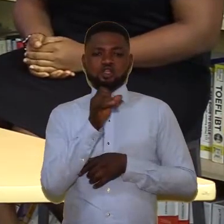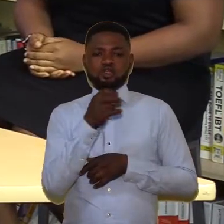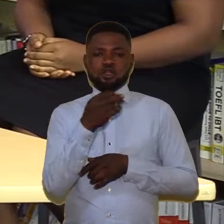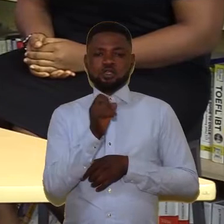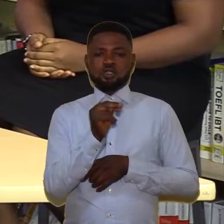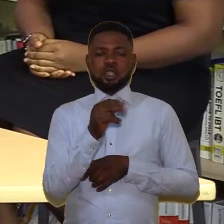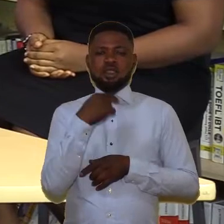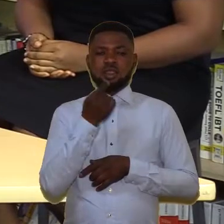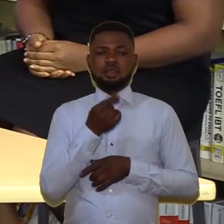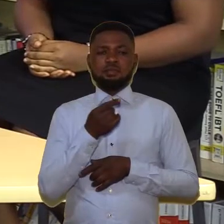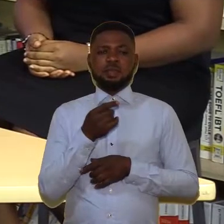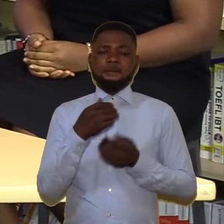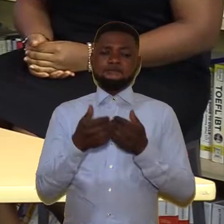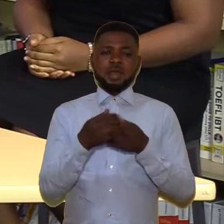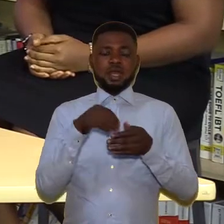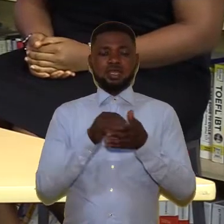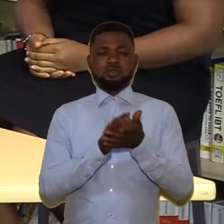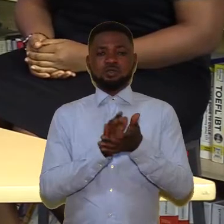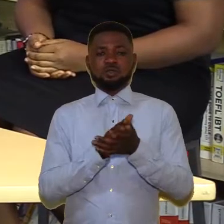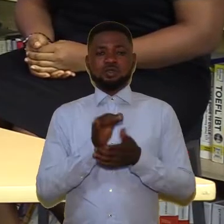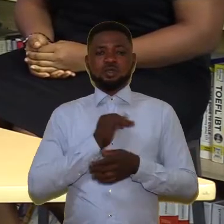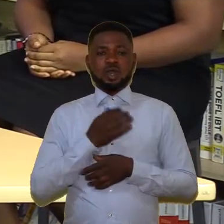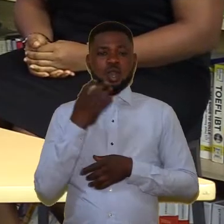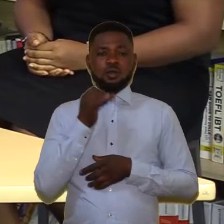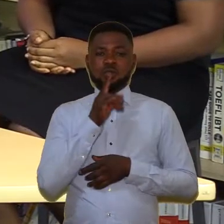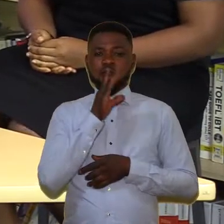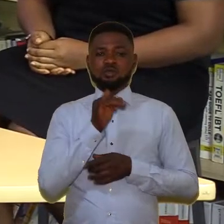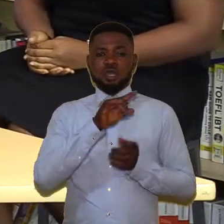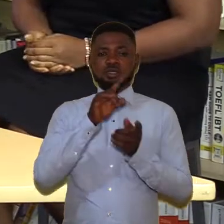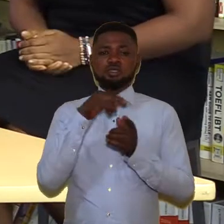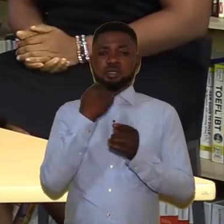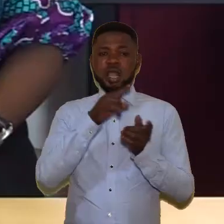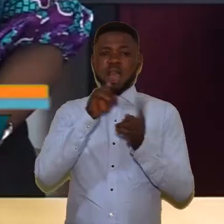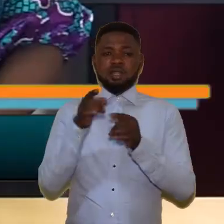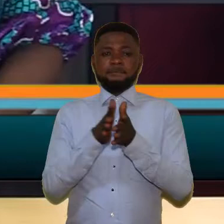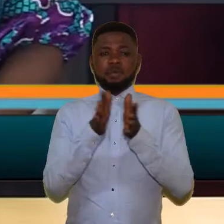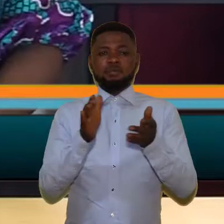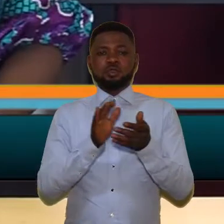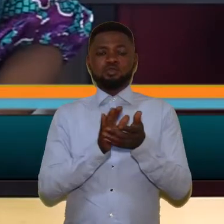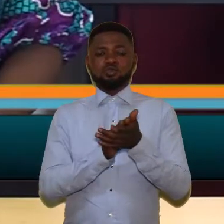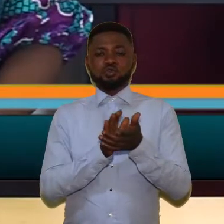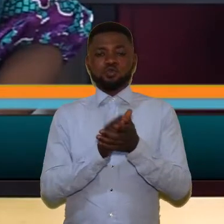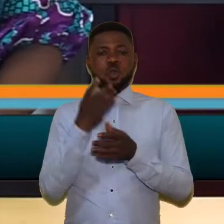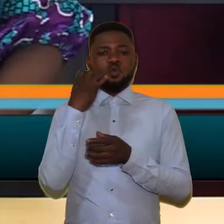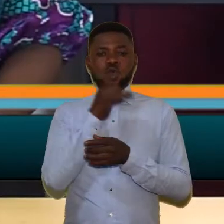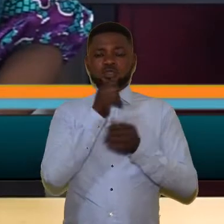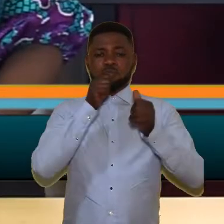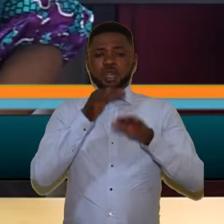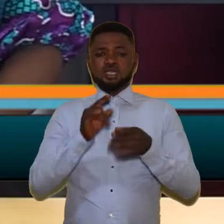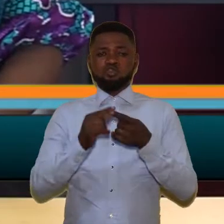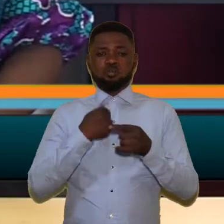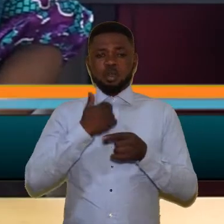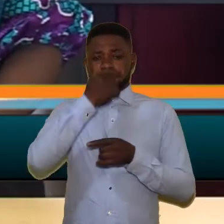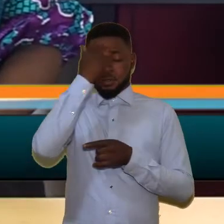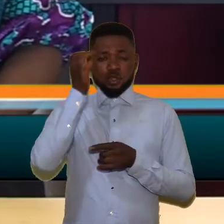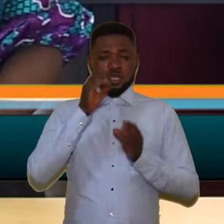in school. Okay, back in school, I would actually say attending a public school was a blessing to me,